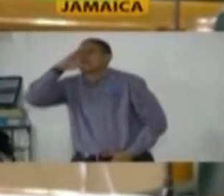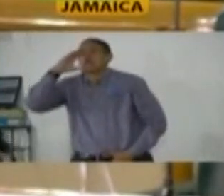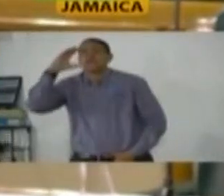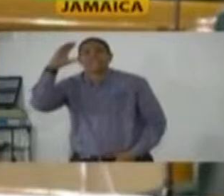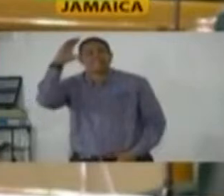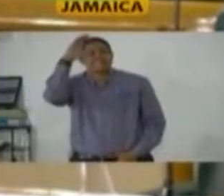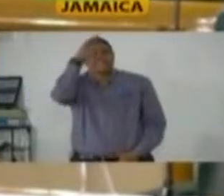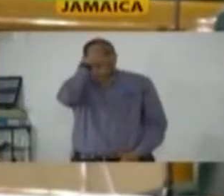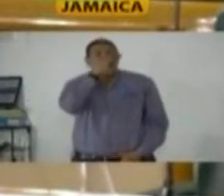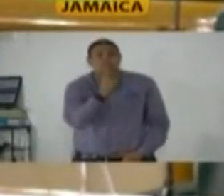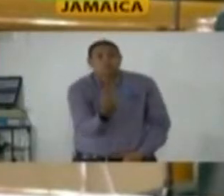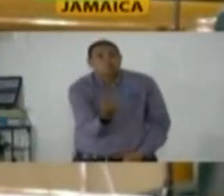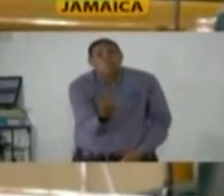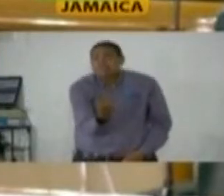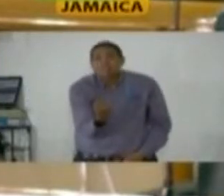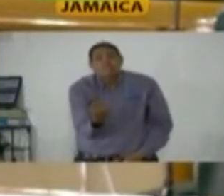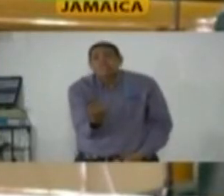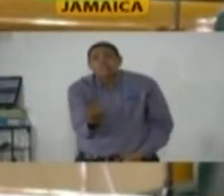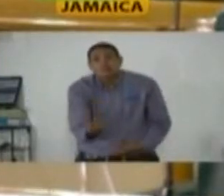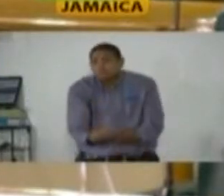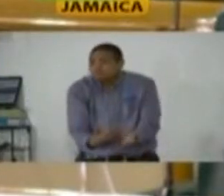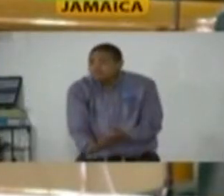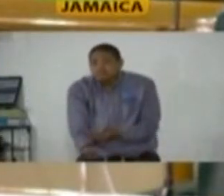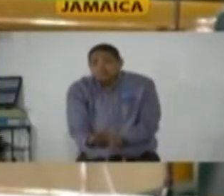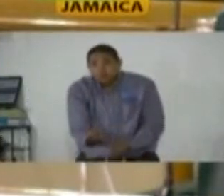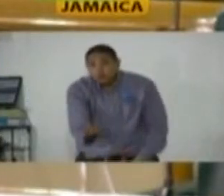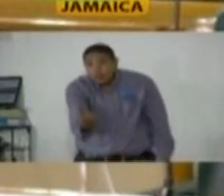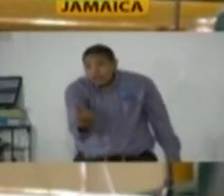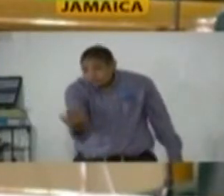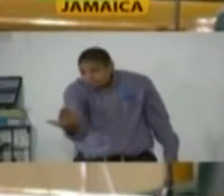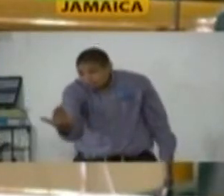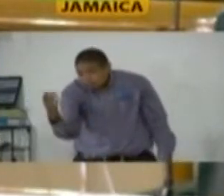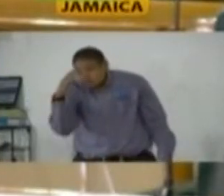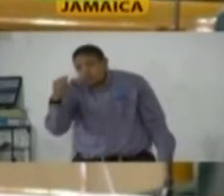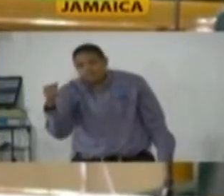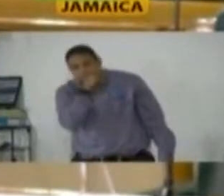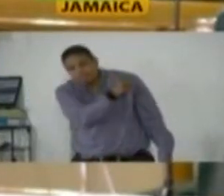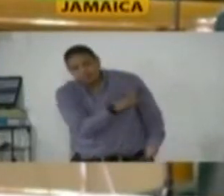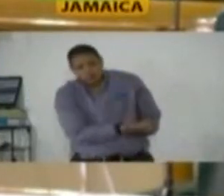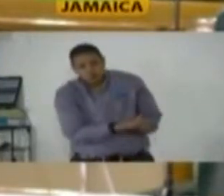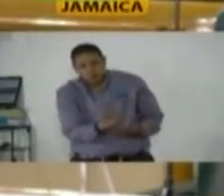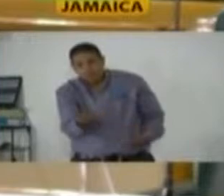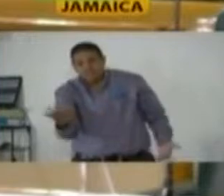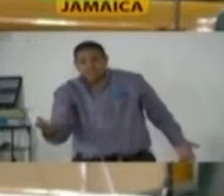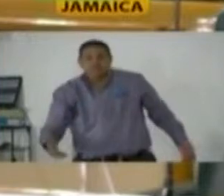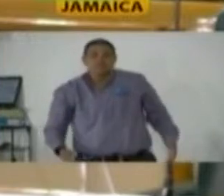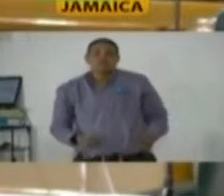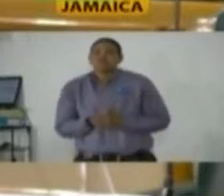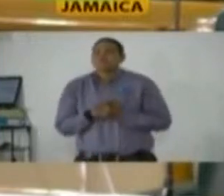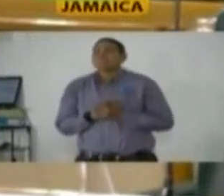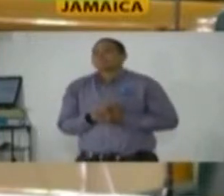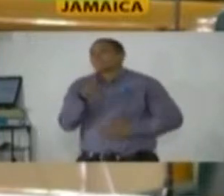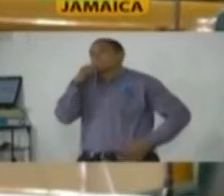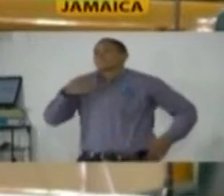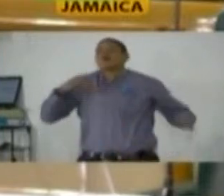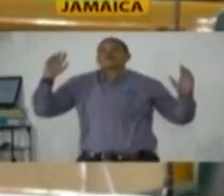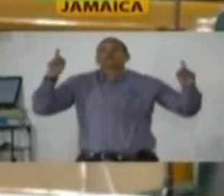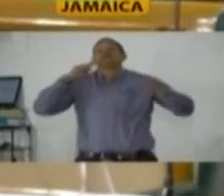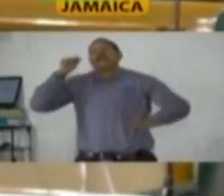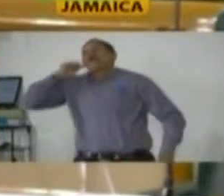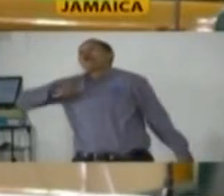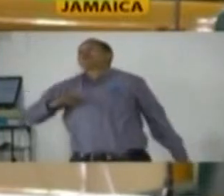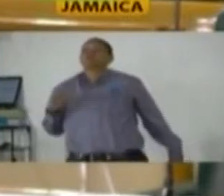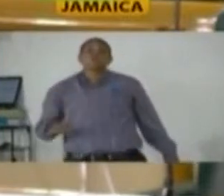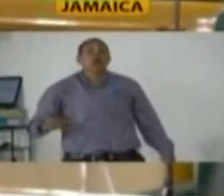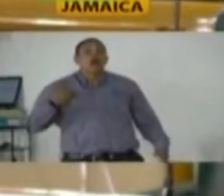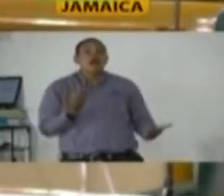that wandered off. We are not willing that any of these little ones should perish. Madam Speaker, every child